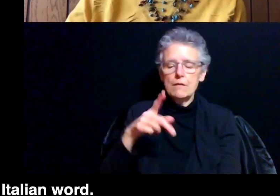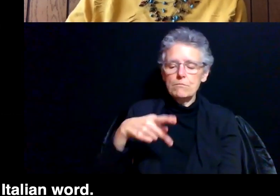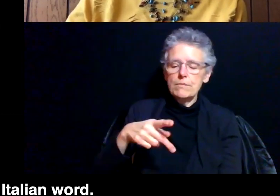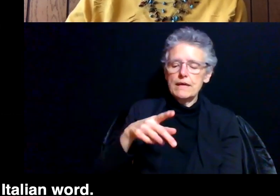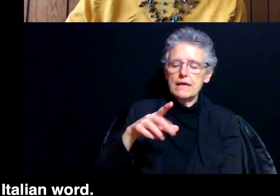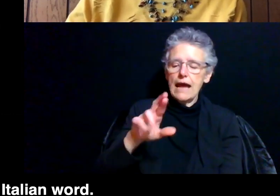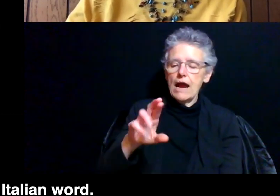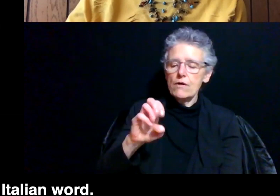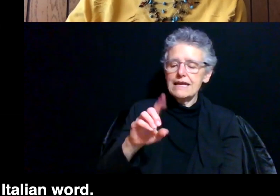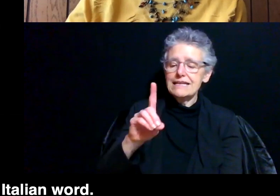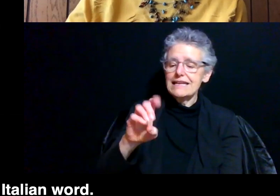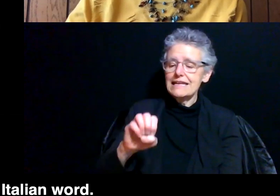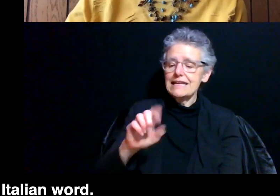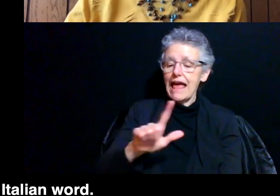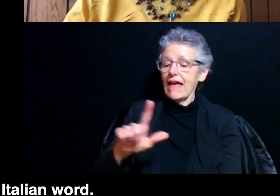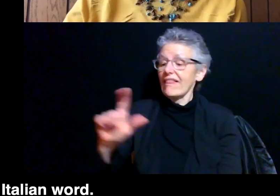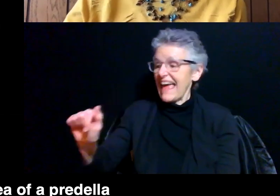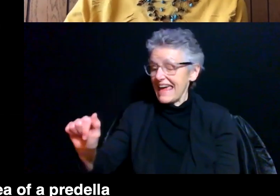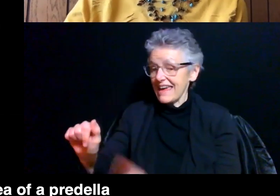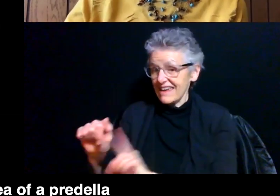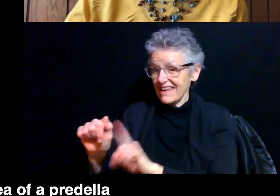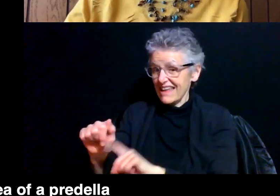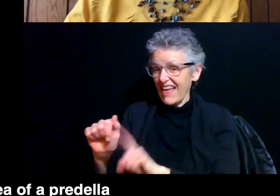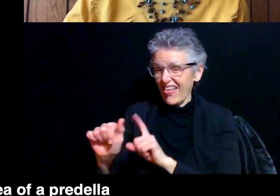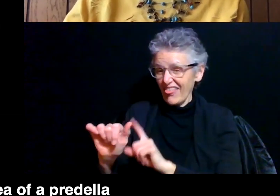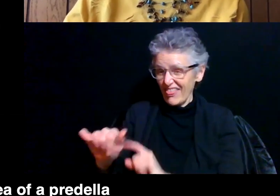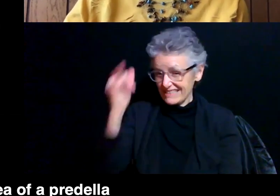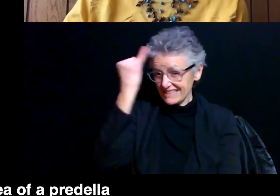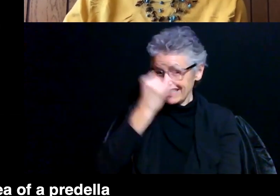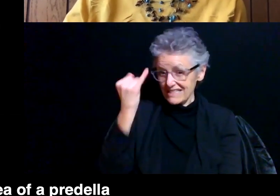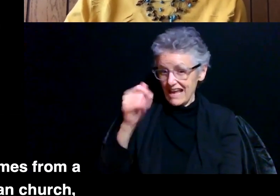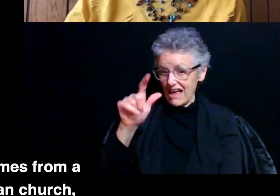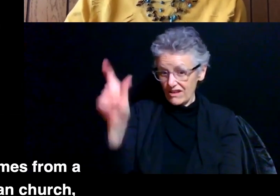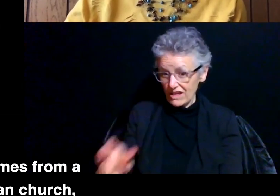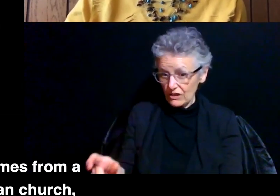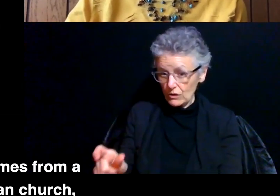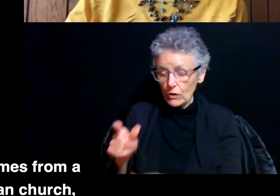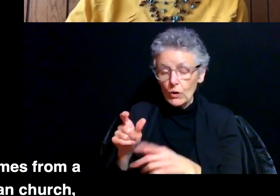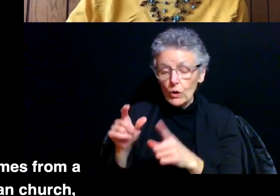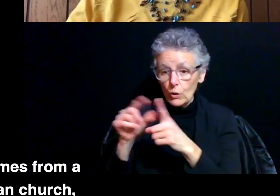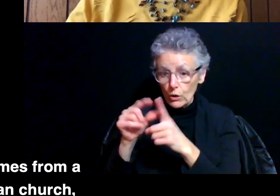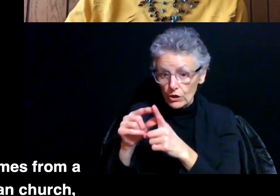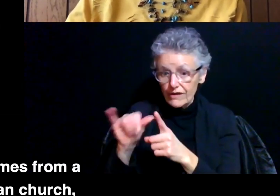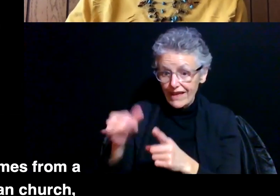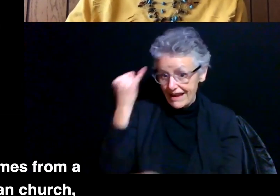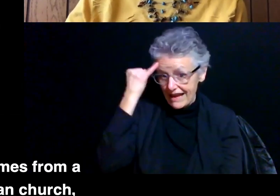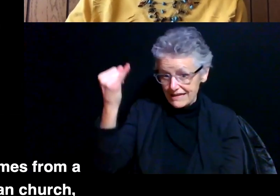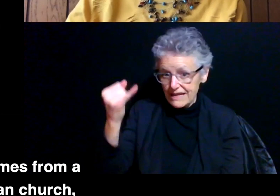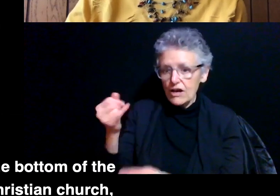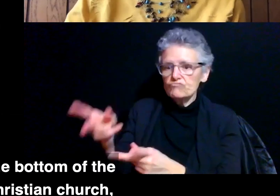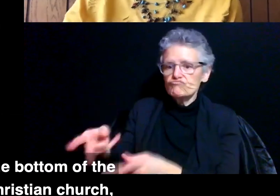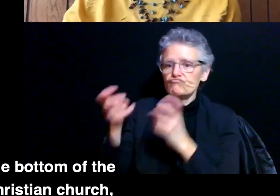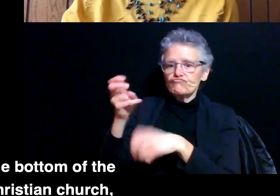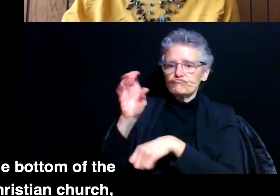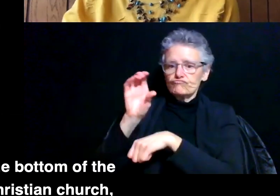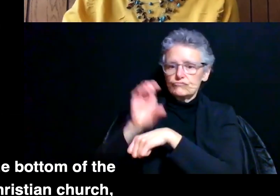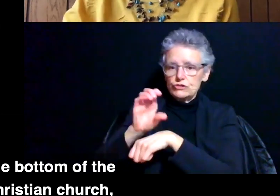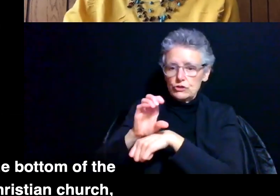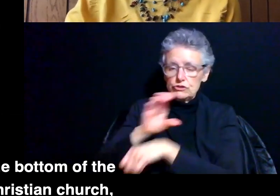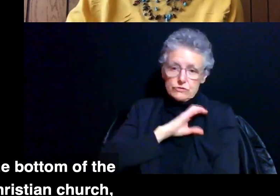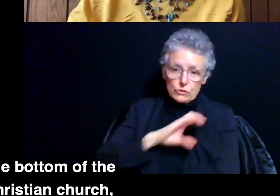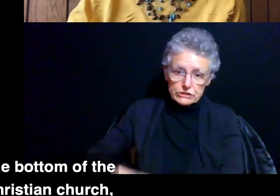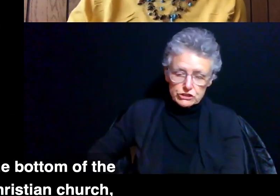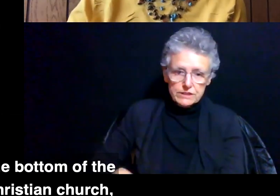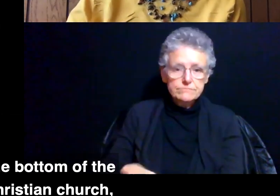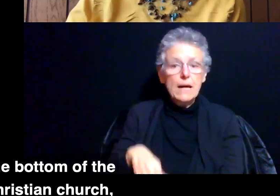P-R-E-D-E-L-L-A. That's an Italian word. And this idea of a predella also comes from a Christian church. And along the